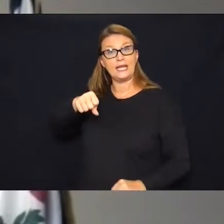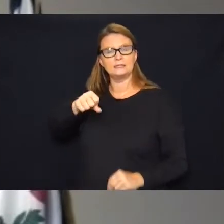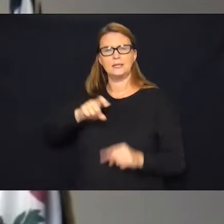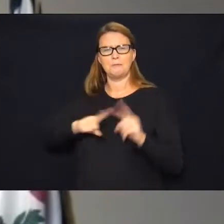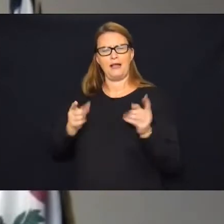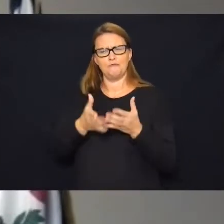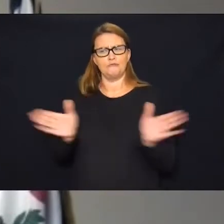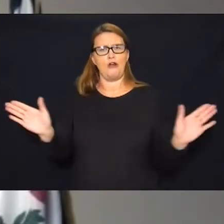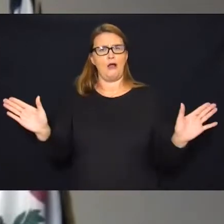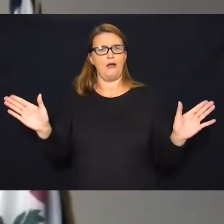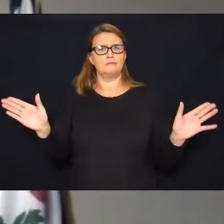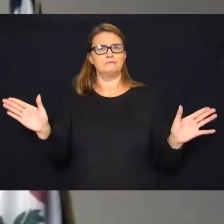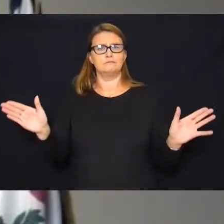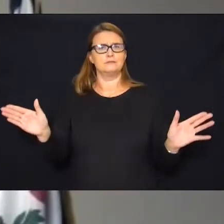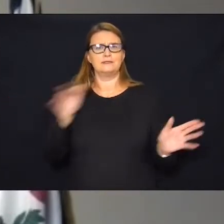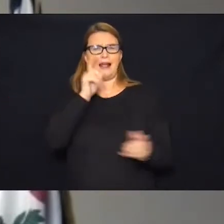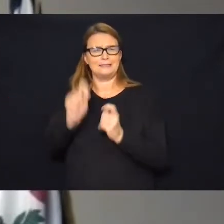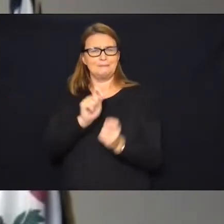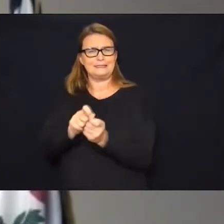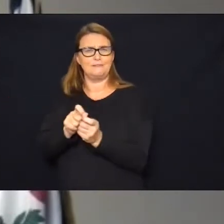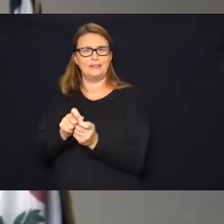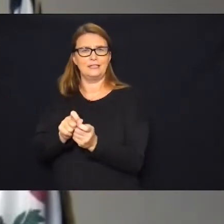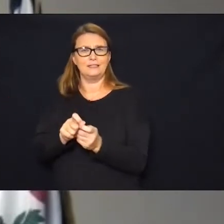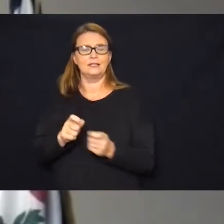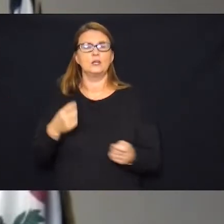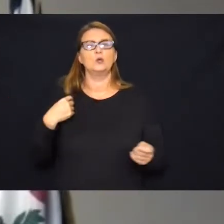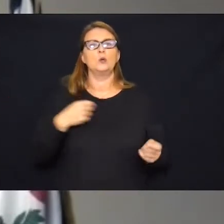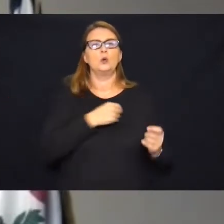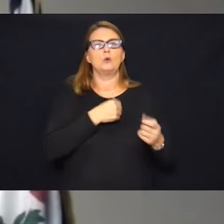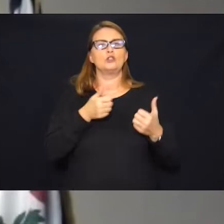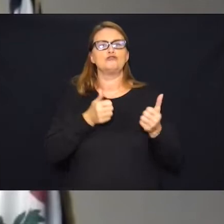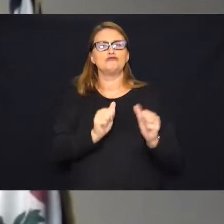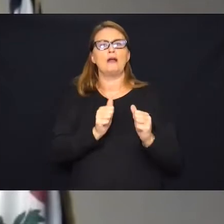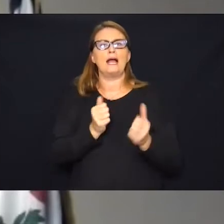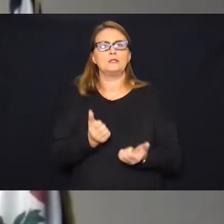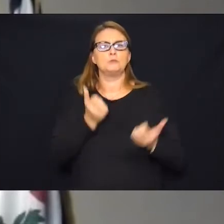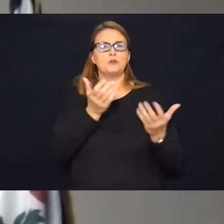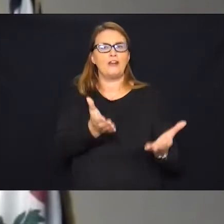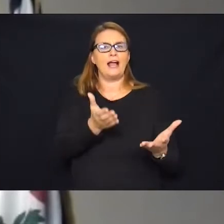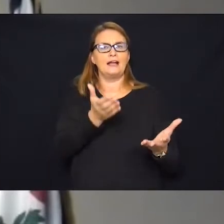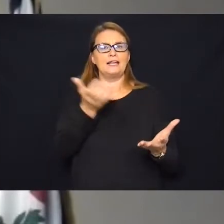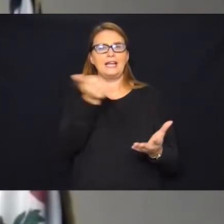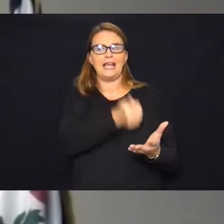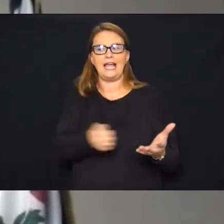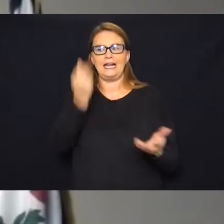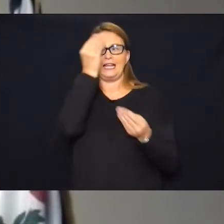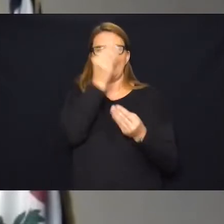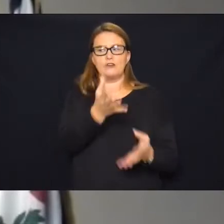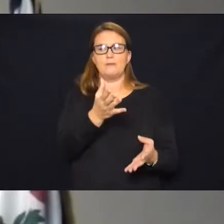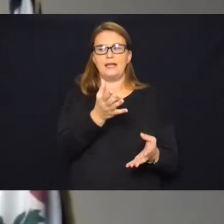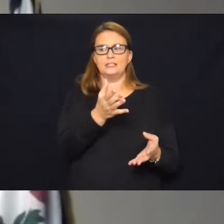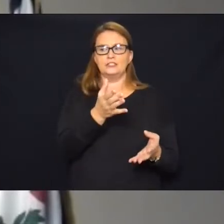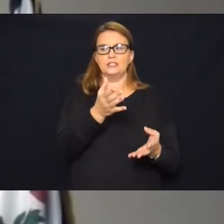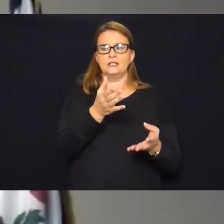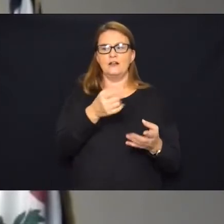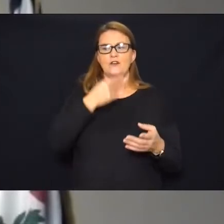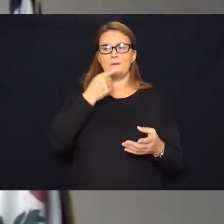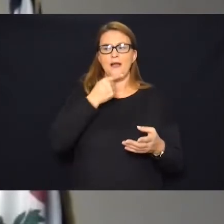broad. We're looking at your request now. We are going to try to provide any information that we can that can be made